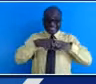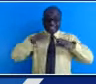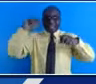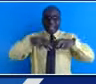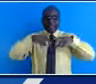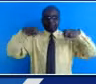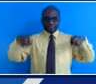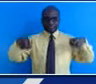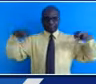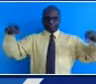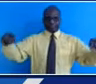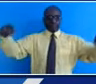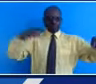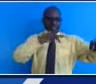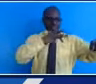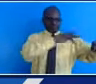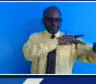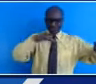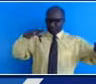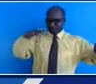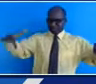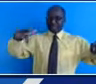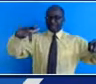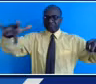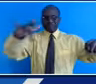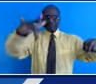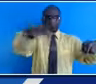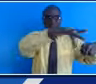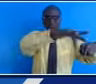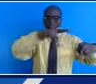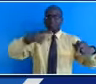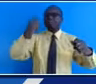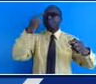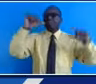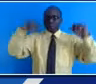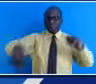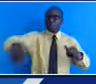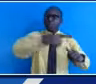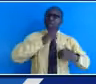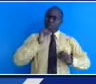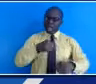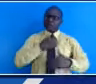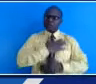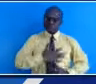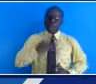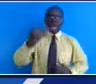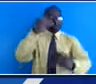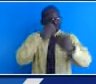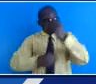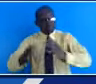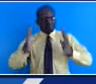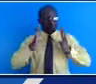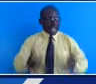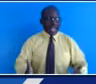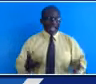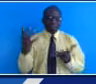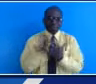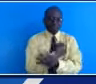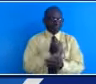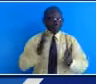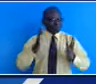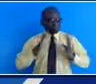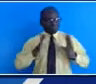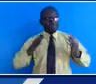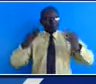them immensely. And now, at least at this point, the opening of the outdoor capacity for seating will allow some of us to be able to go out and do